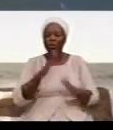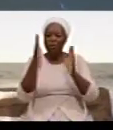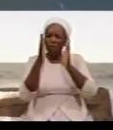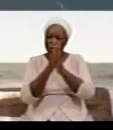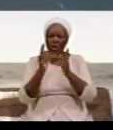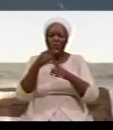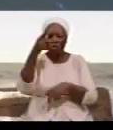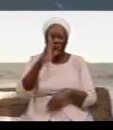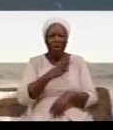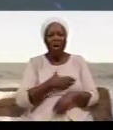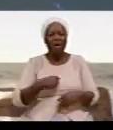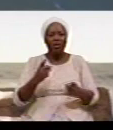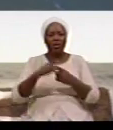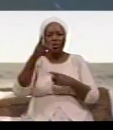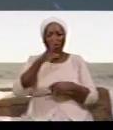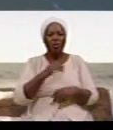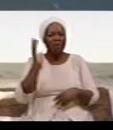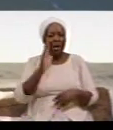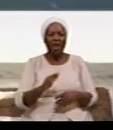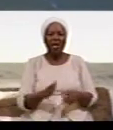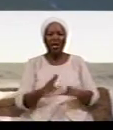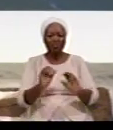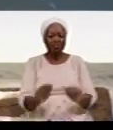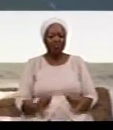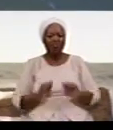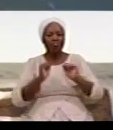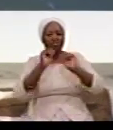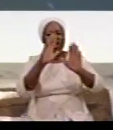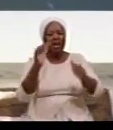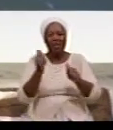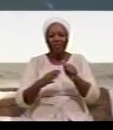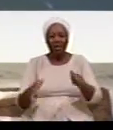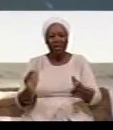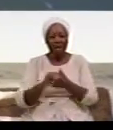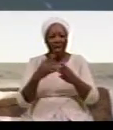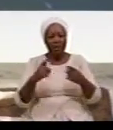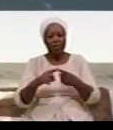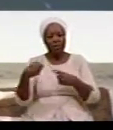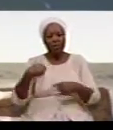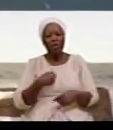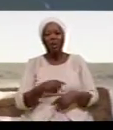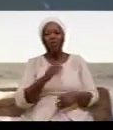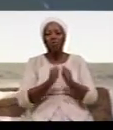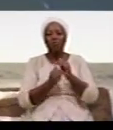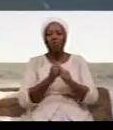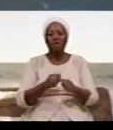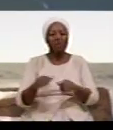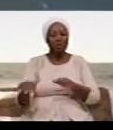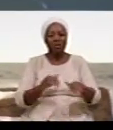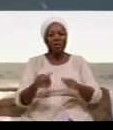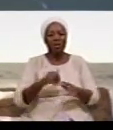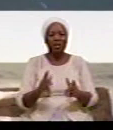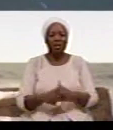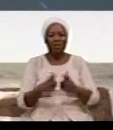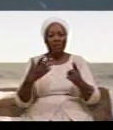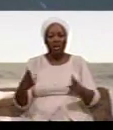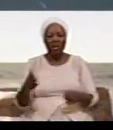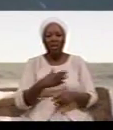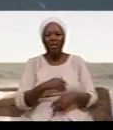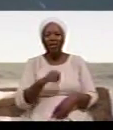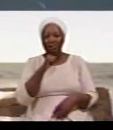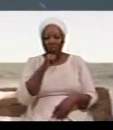my case, which doeth great things and unsearchable, marvelous